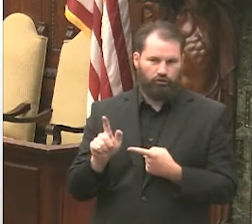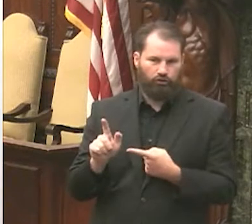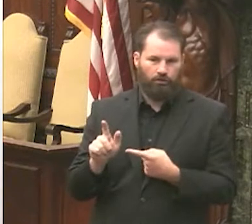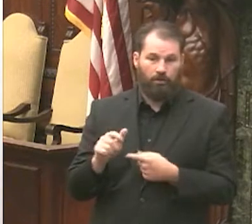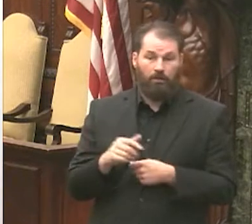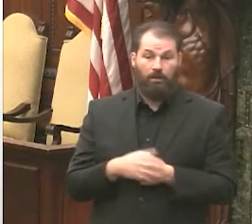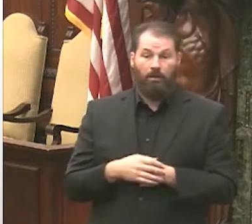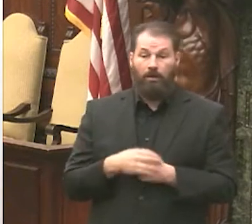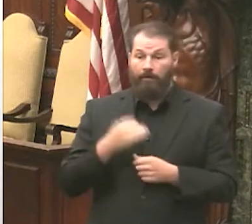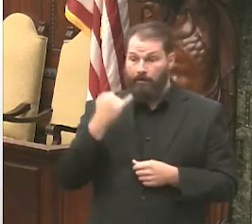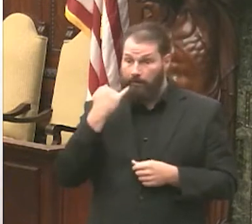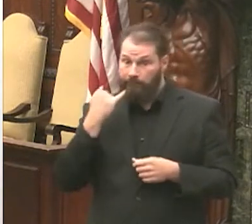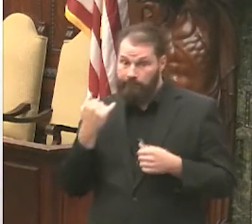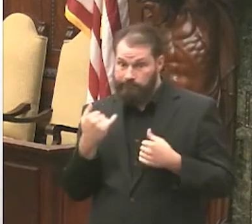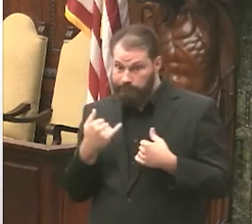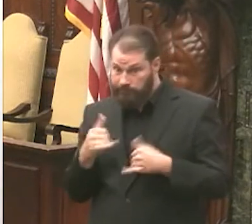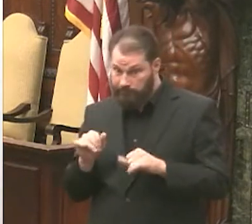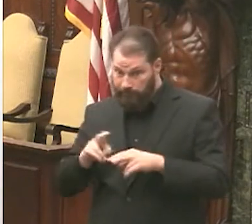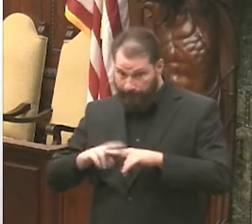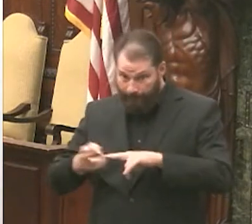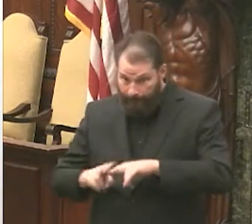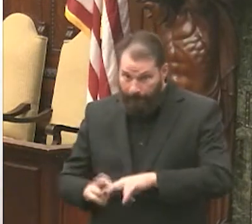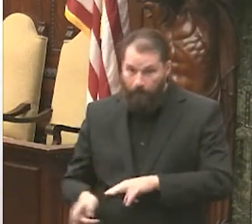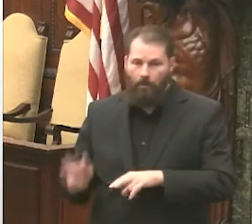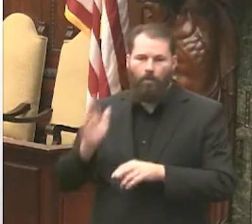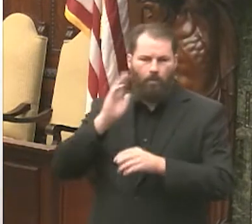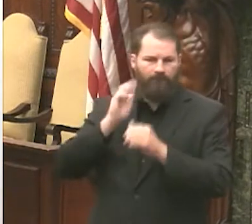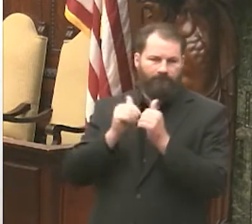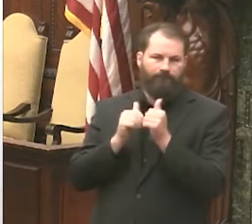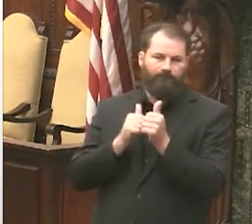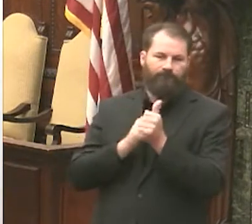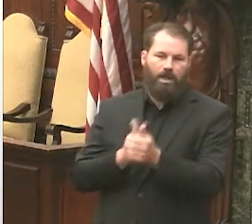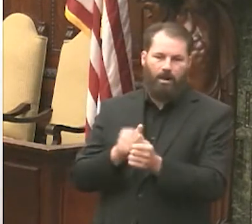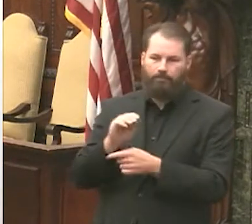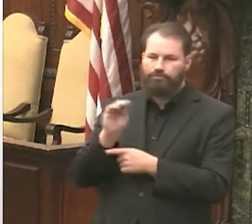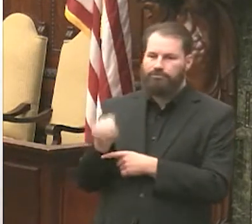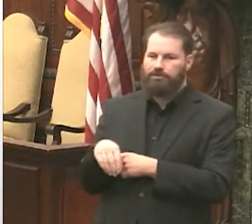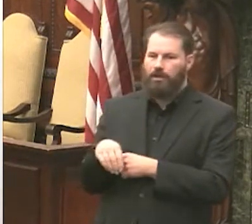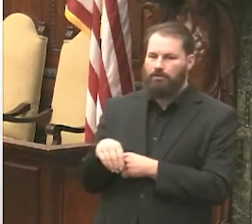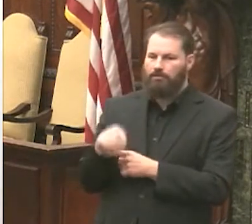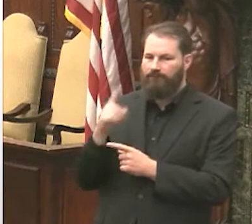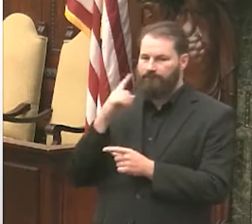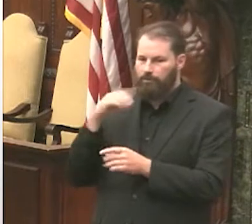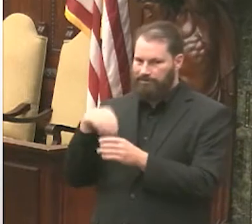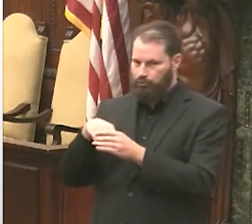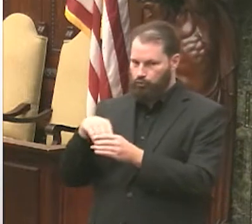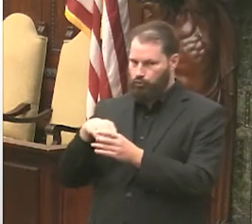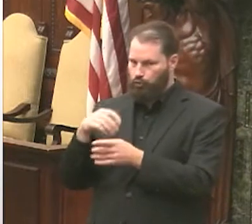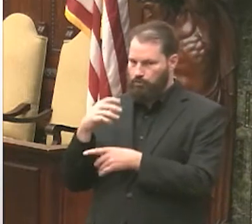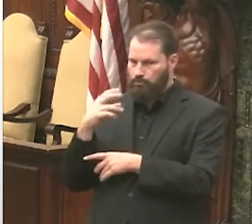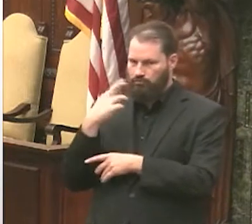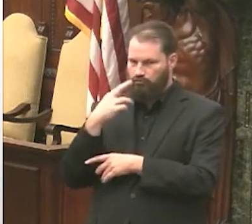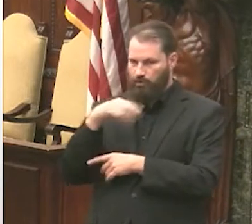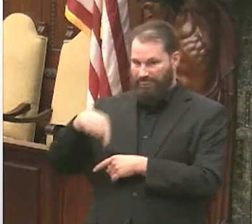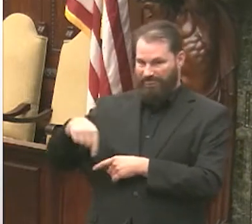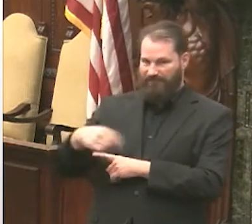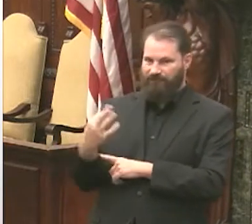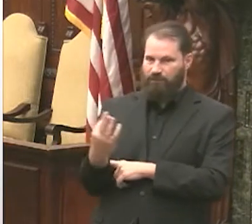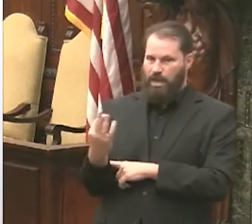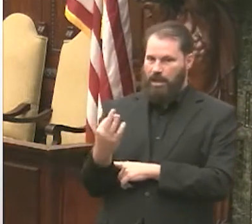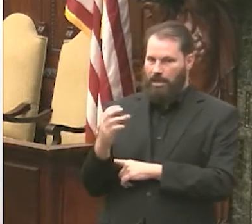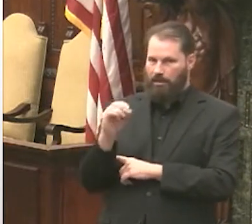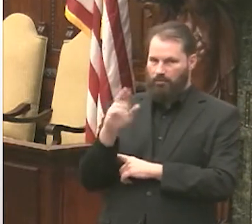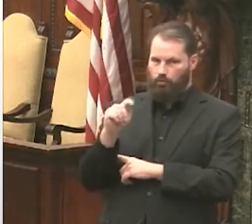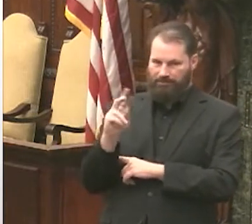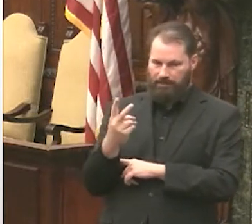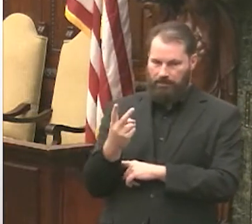restaurants in Philadelphia to do the same, to go to 50% capacity for indoor dining effective this Friday, October 2nd. It's